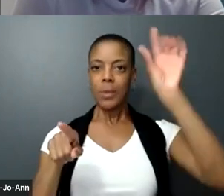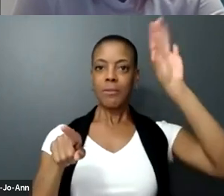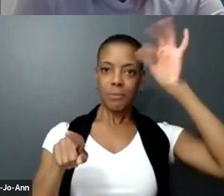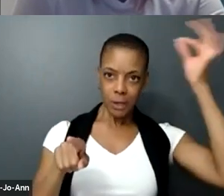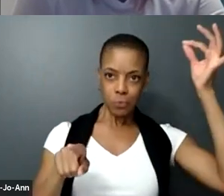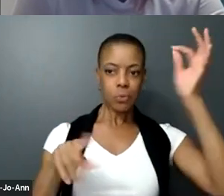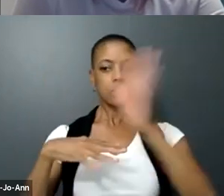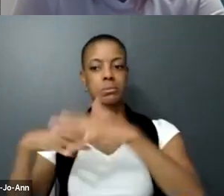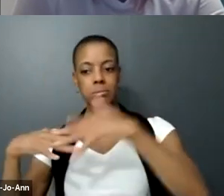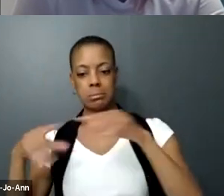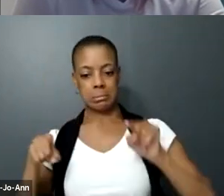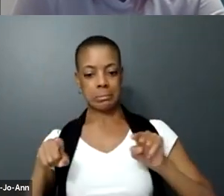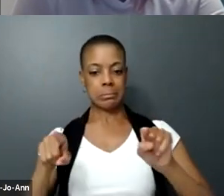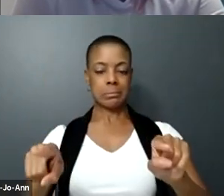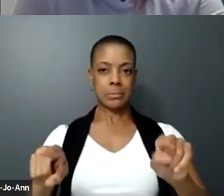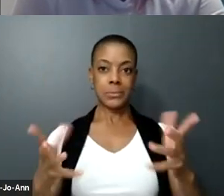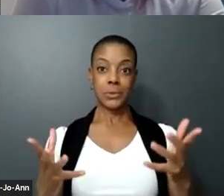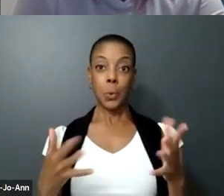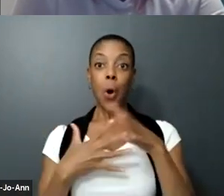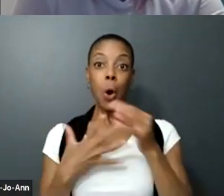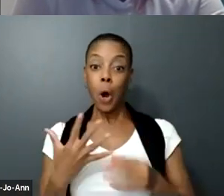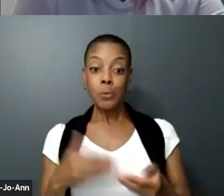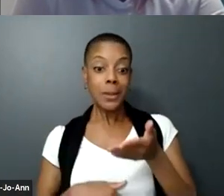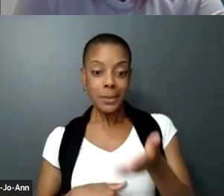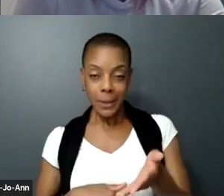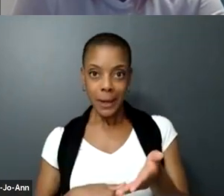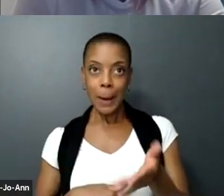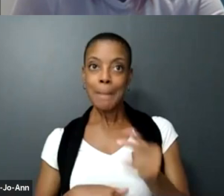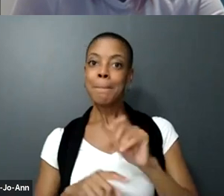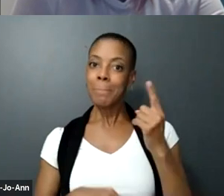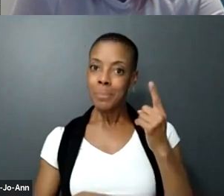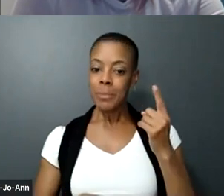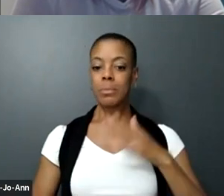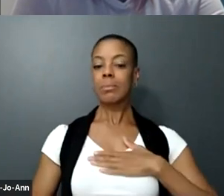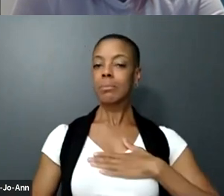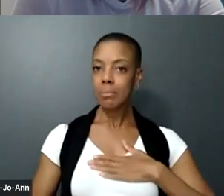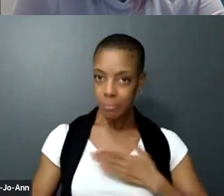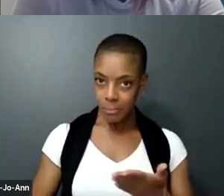those options are out there. It's just the will and the desire to actually implement them.